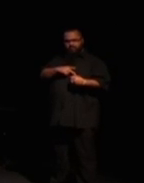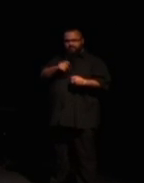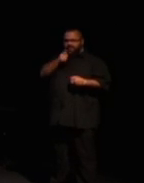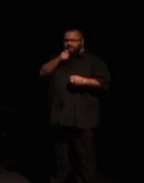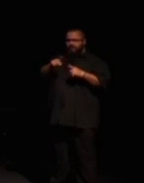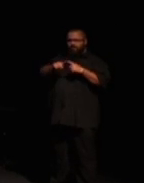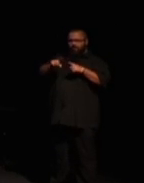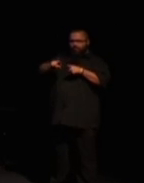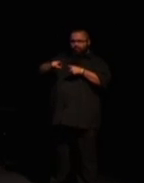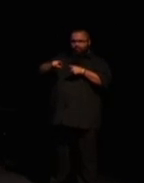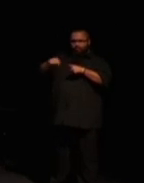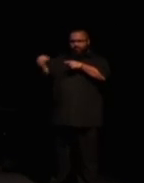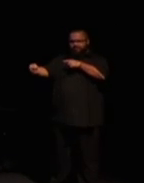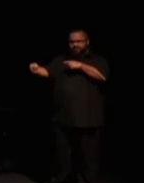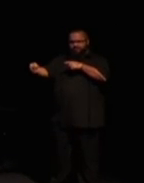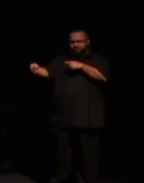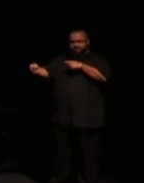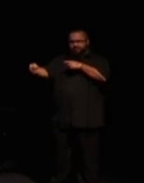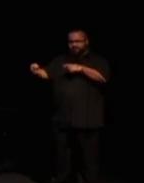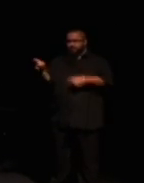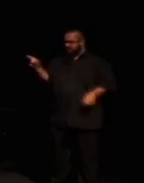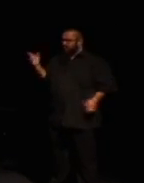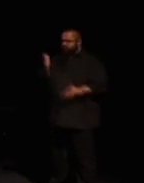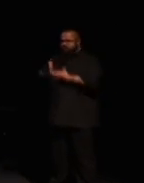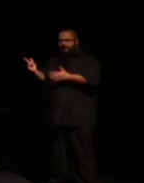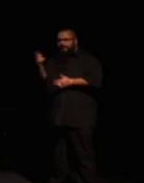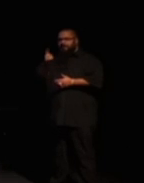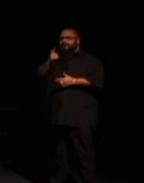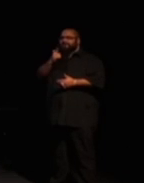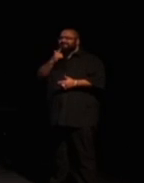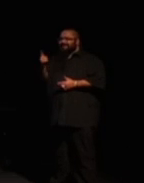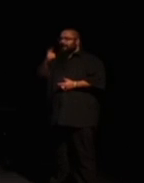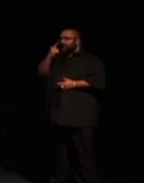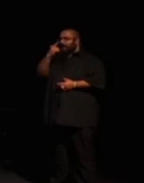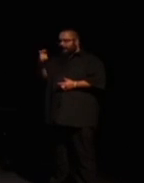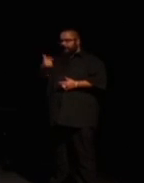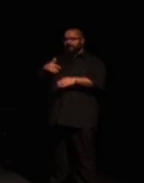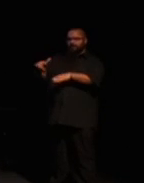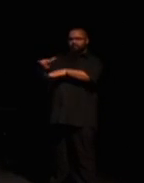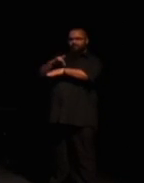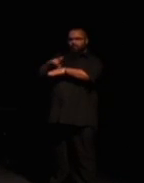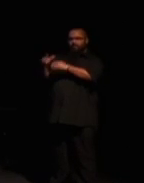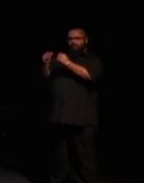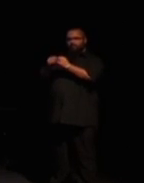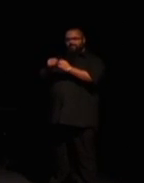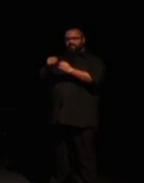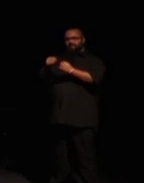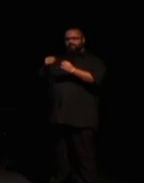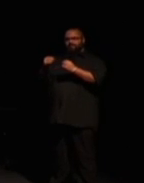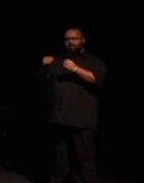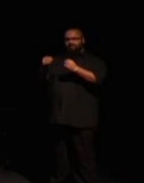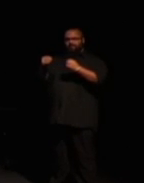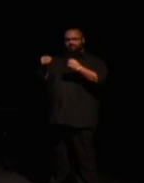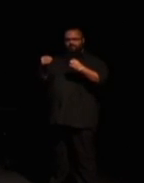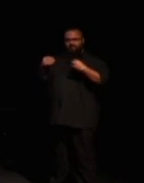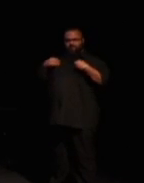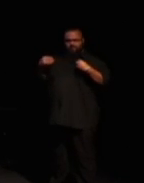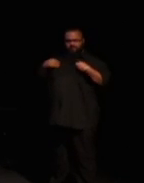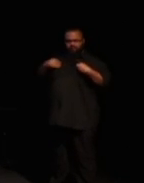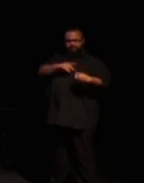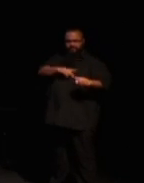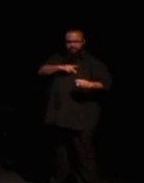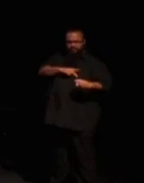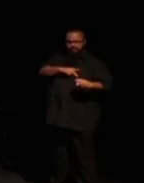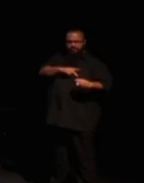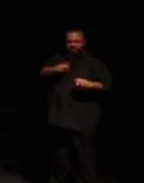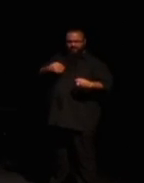bit, when you were also saying that you were lucky enough to perform and work alongside industry professionals. I'd say that after 20 years, you